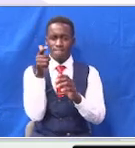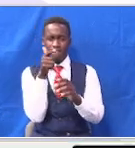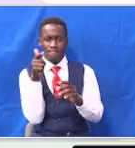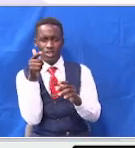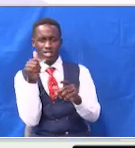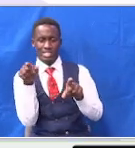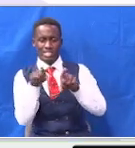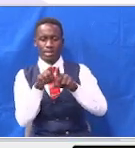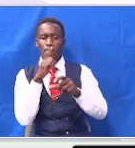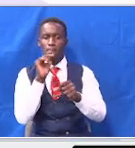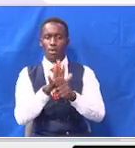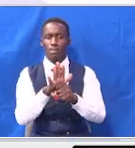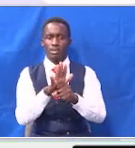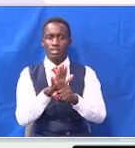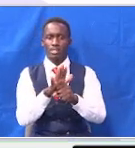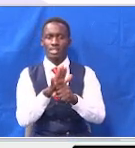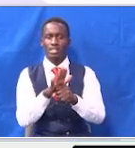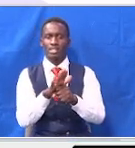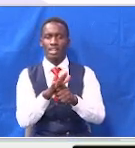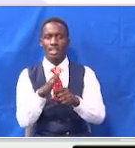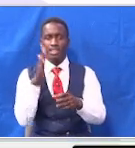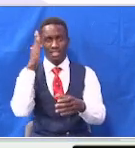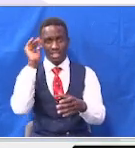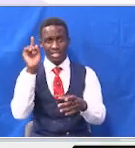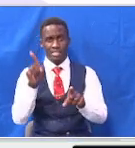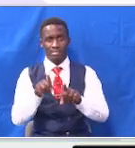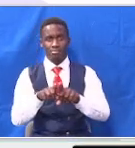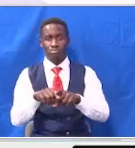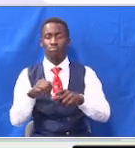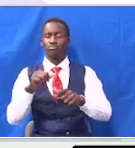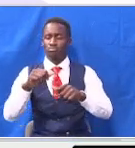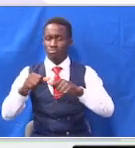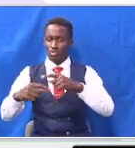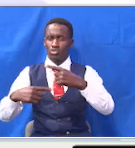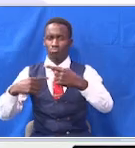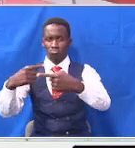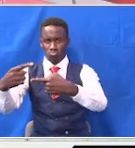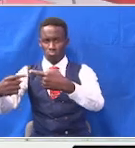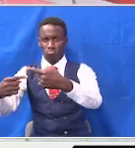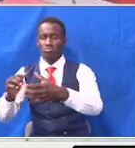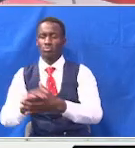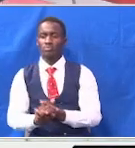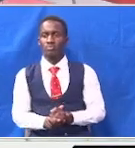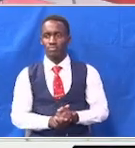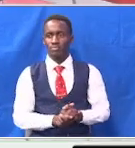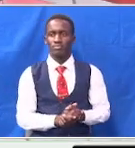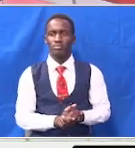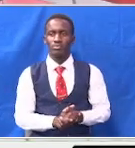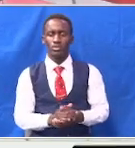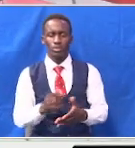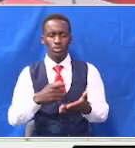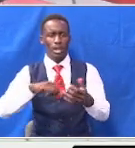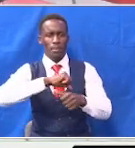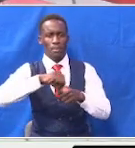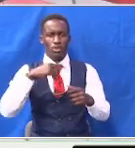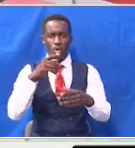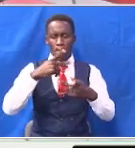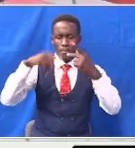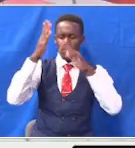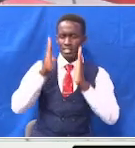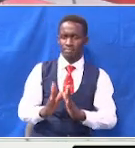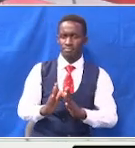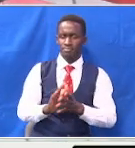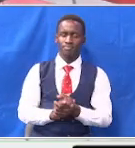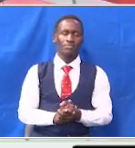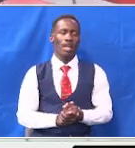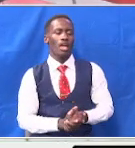promised. So I think some heads are going to roll. Interesting, interesting. What about you, Professor? Victor, the